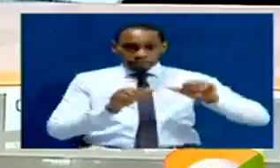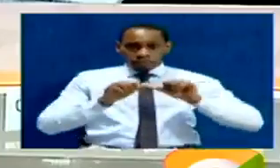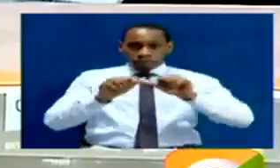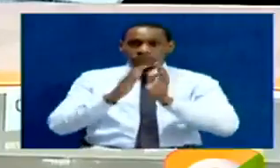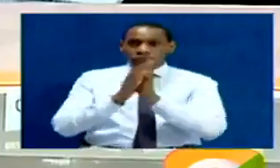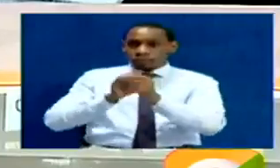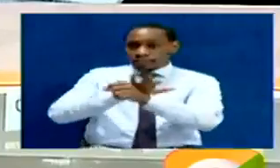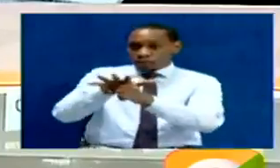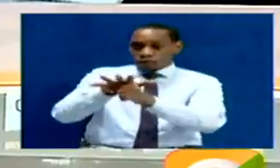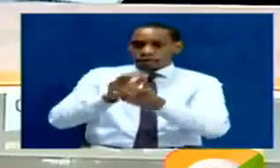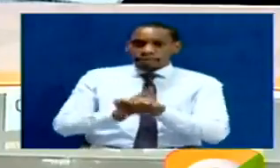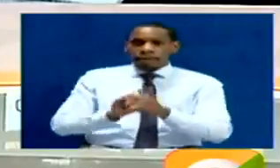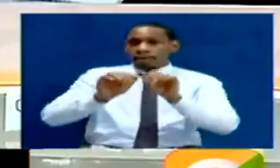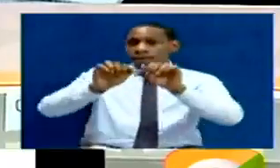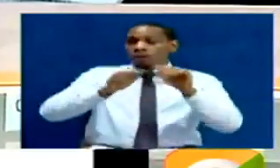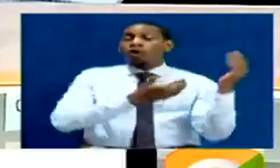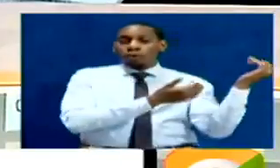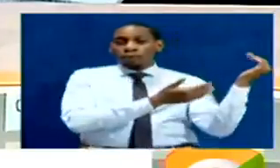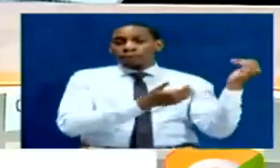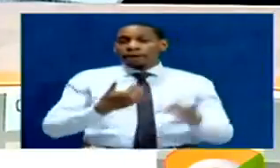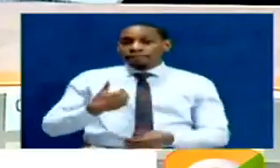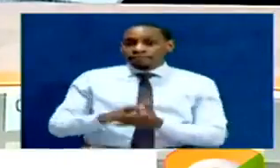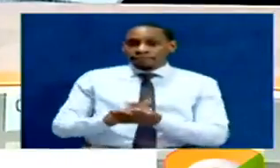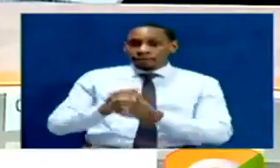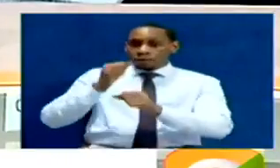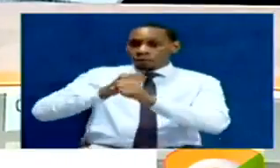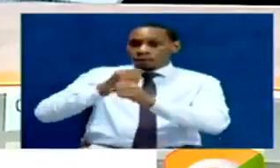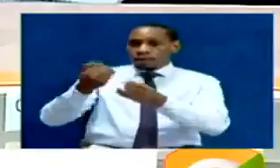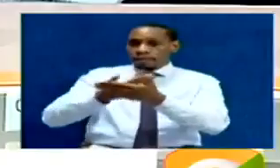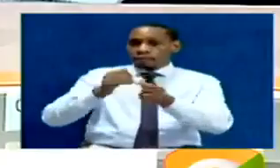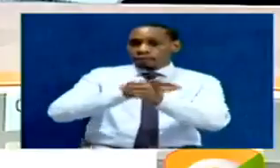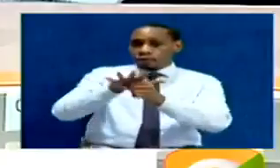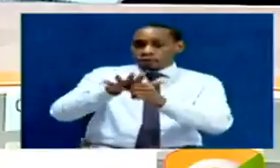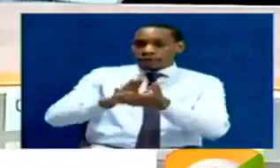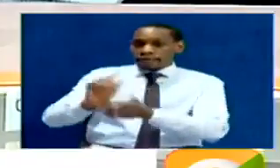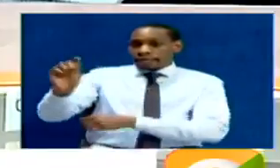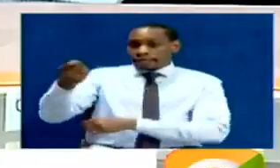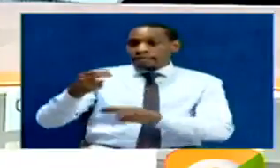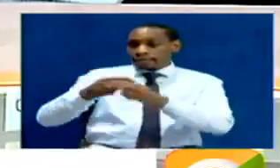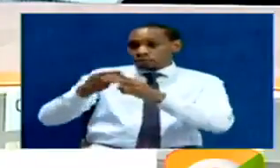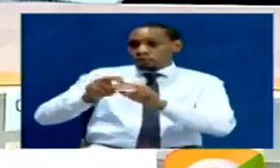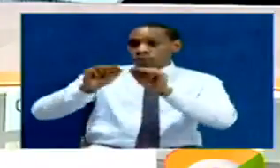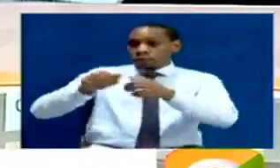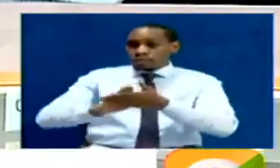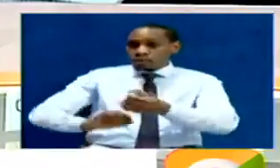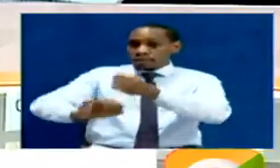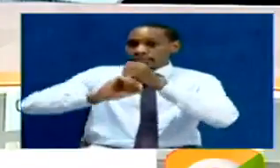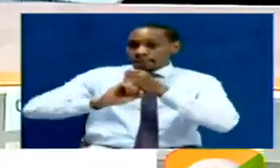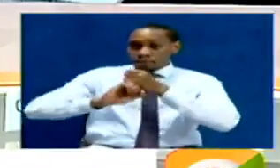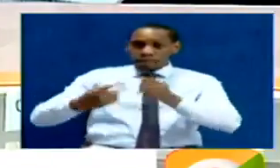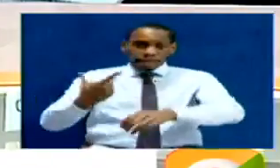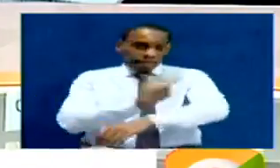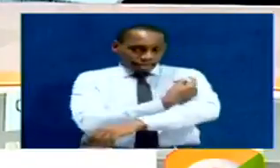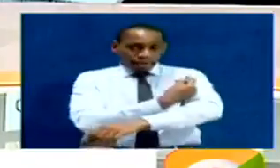spill on COVID-19, and there could be a ray of hope in the fight against COVID-19. Kenya may soon get a boost on the